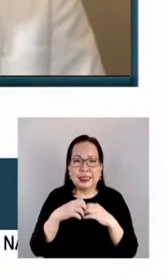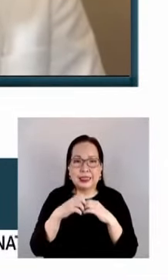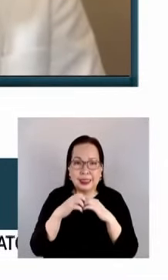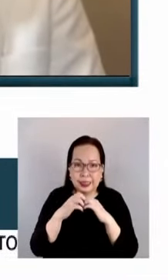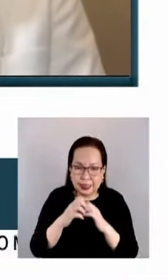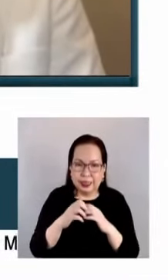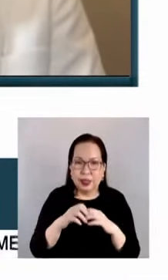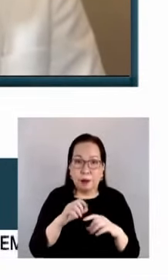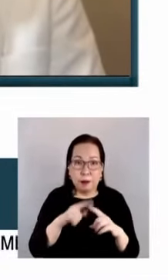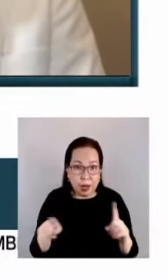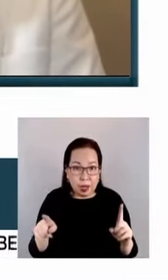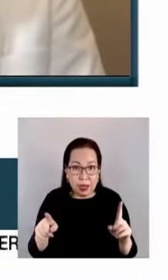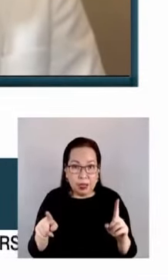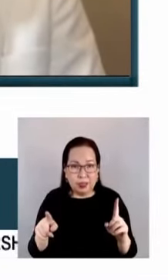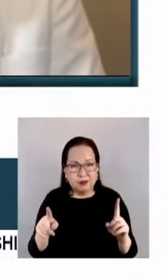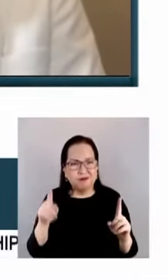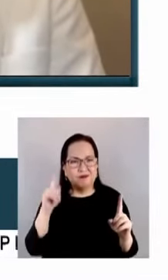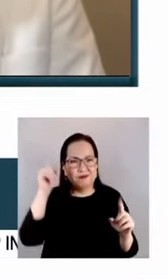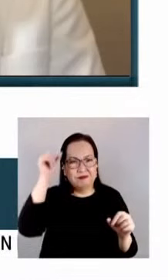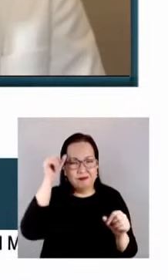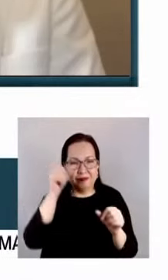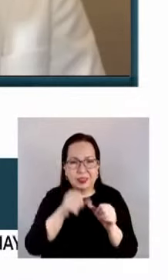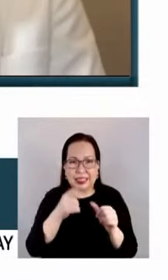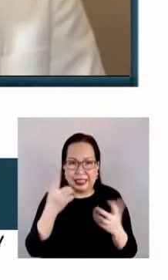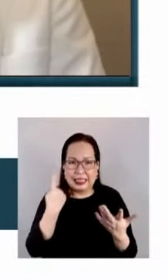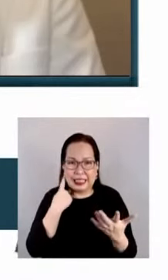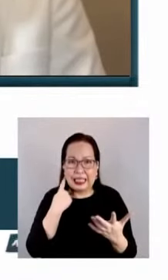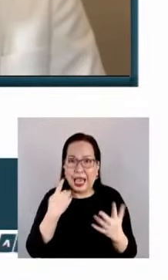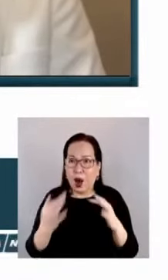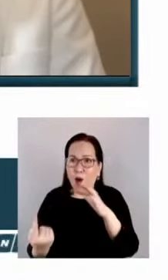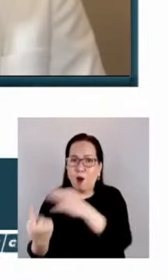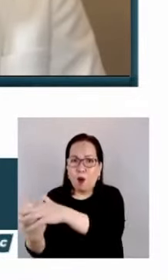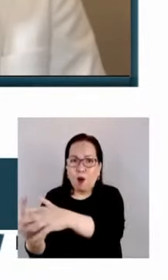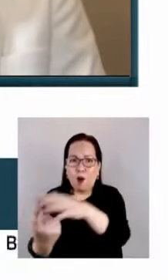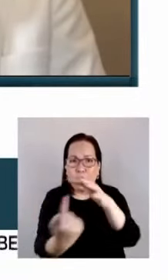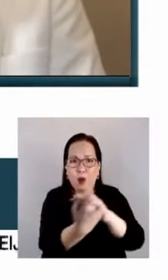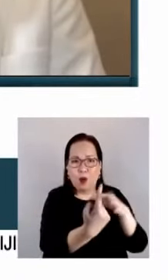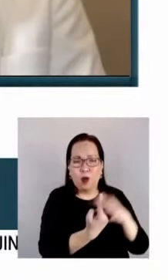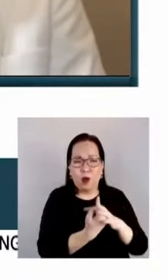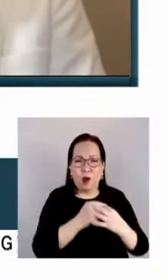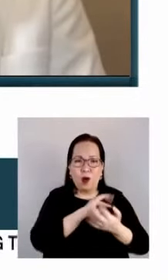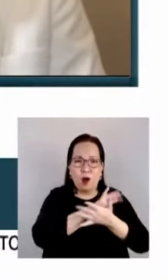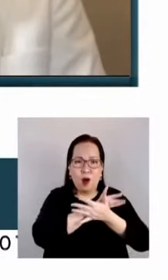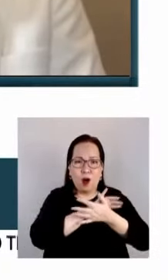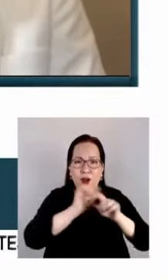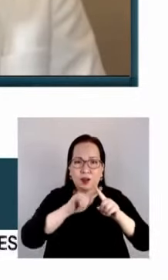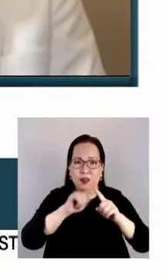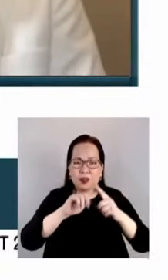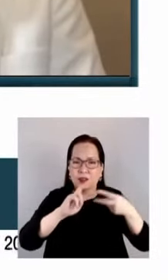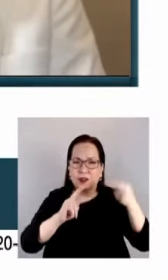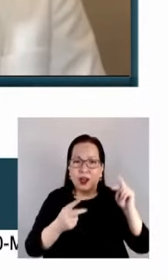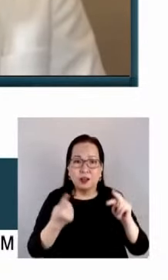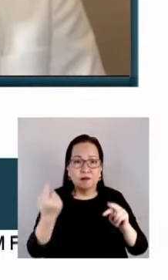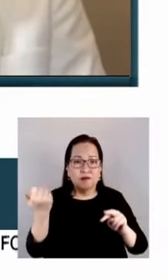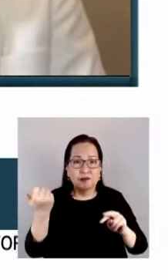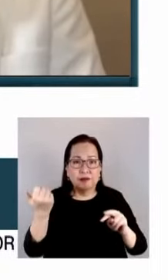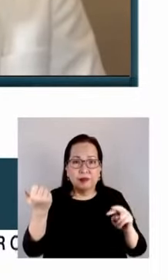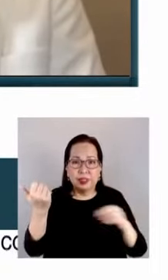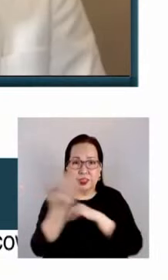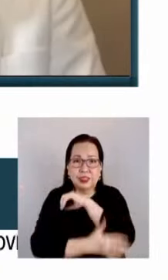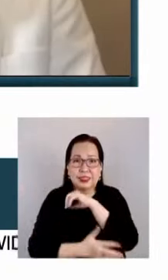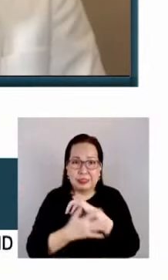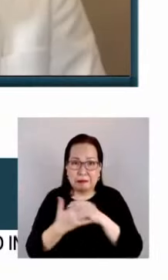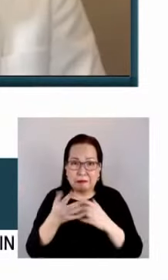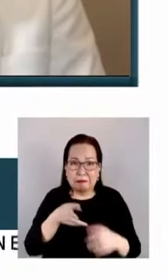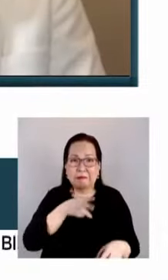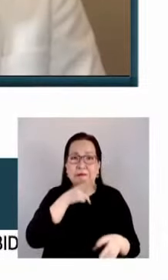this reality of emerging subvariants and the possibility of those subvariants entering our shores.